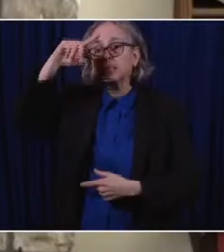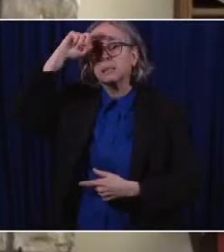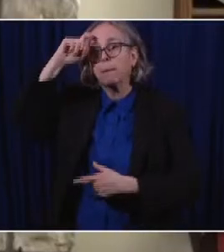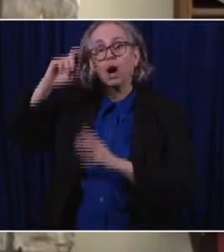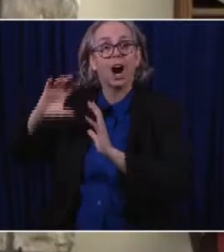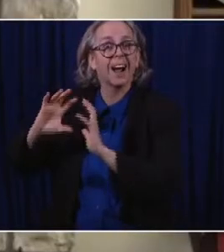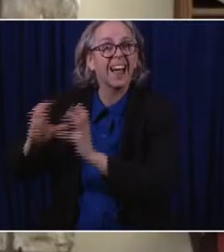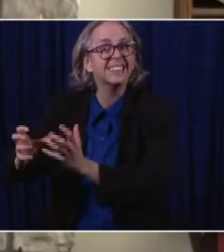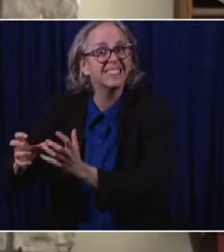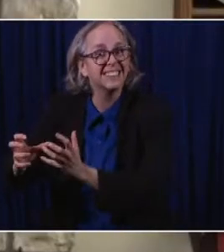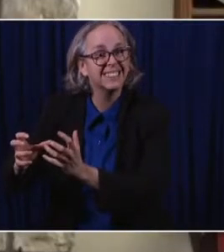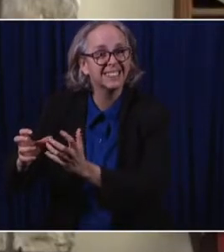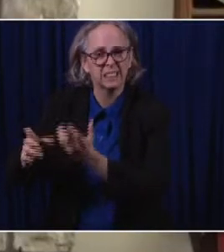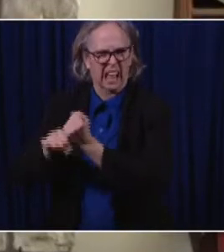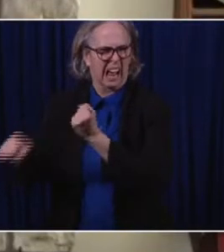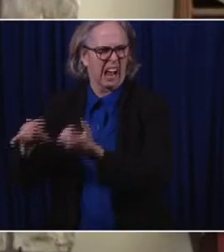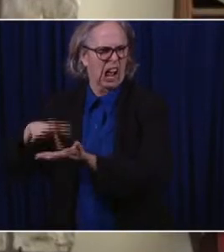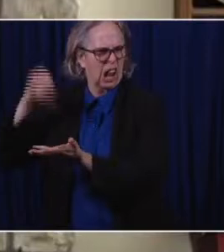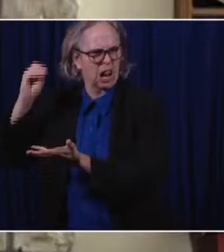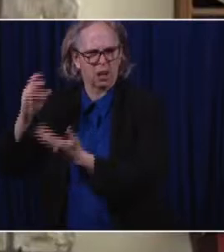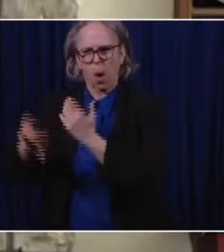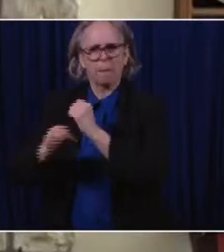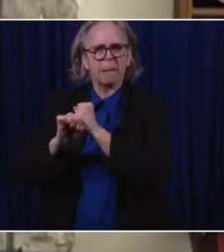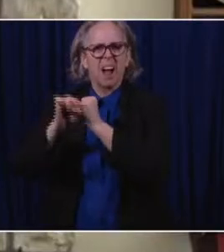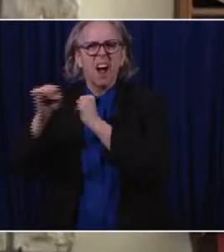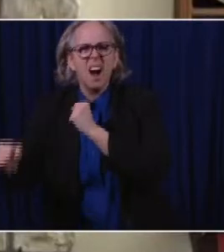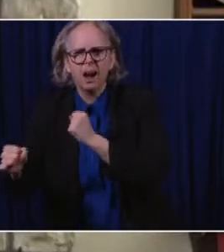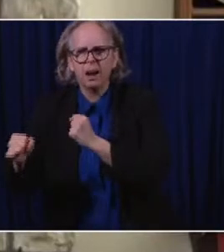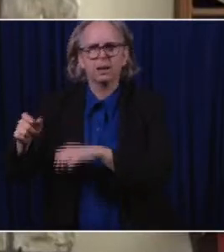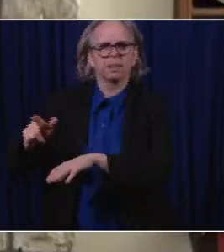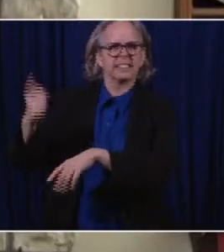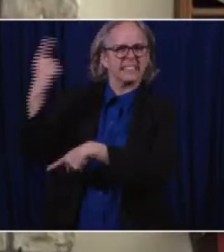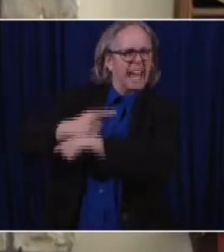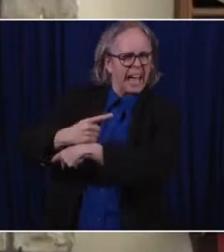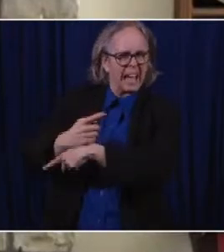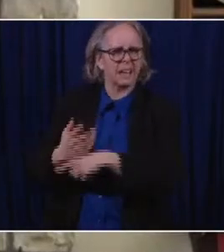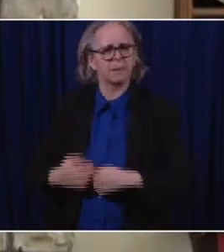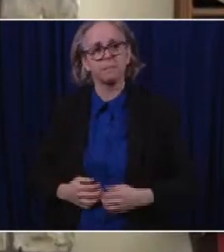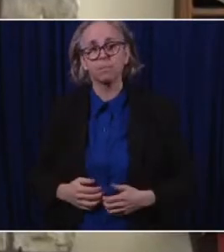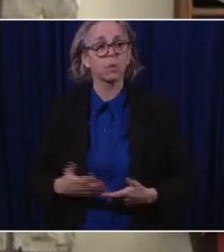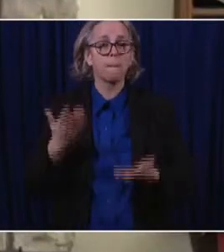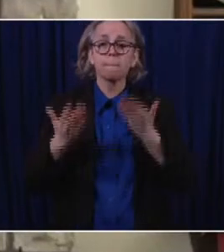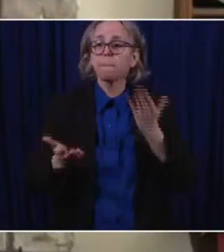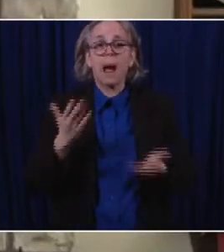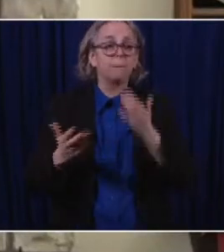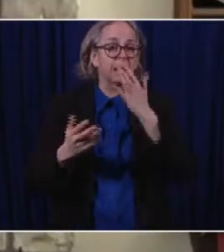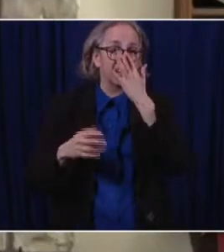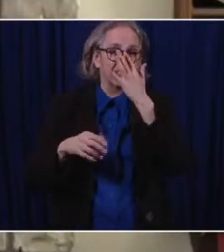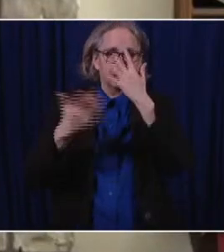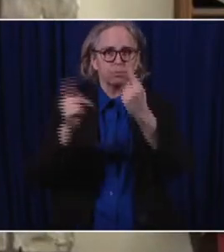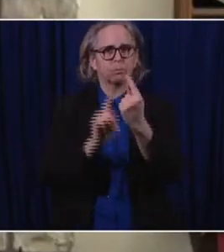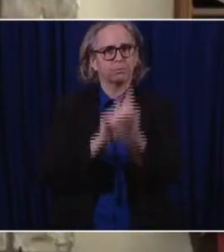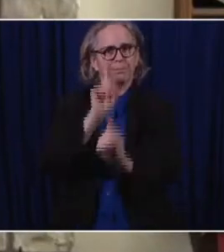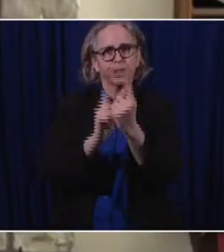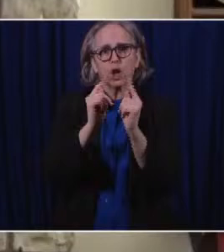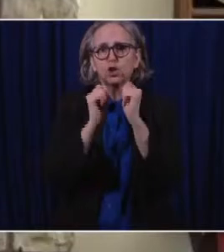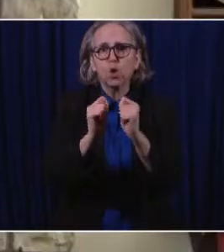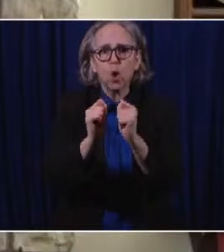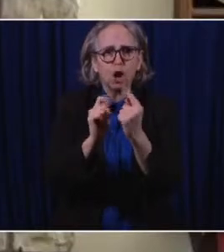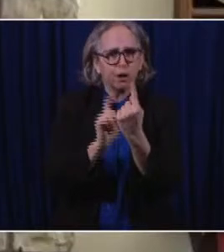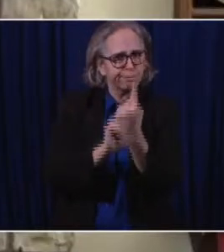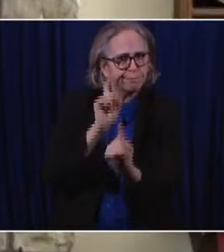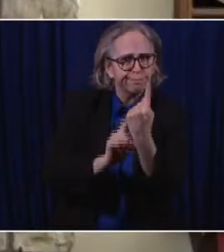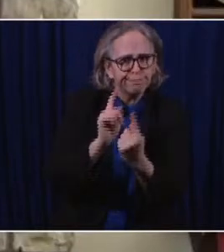Other districts may decide that tutoring, summer program enrichment, or remote options are the way to move